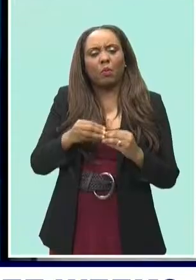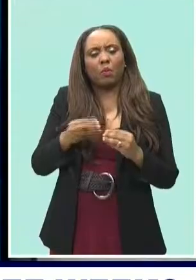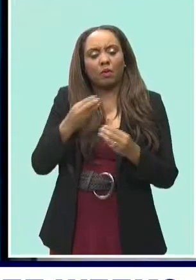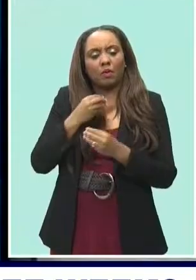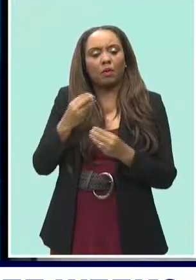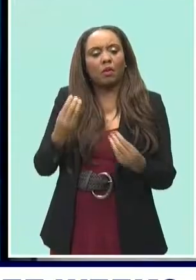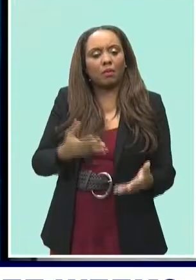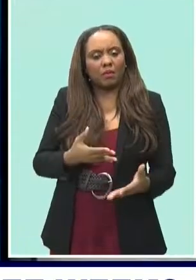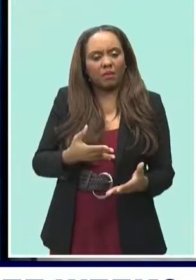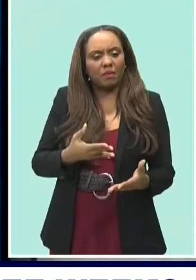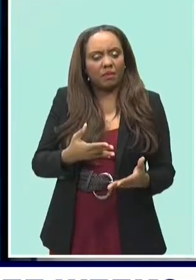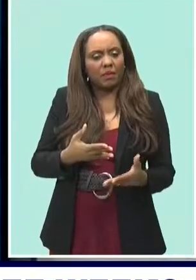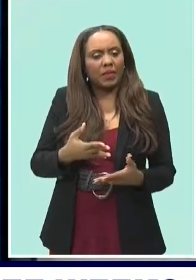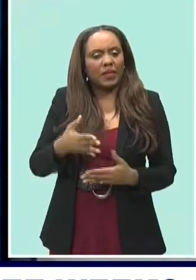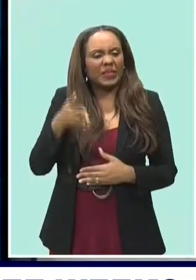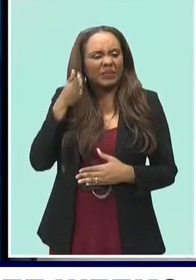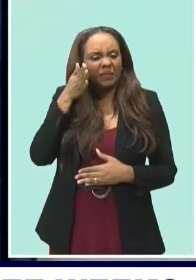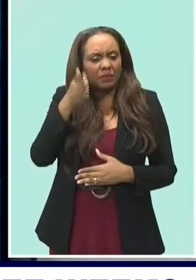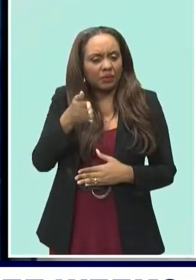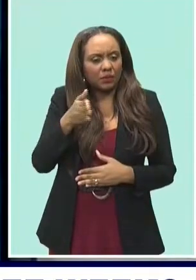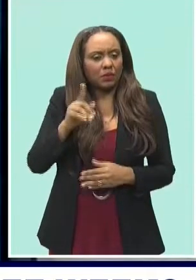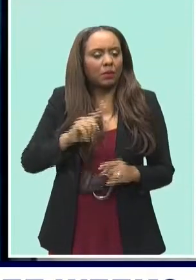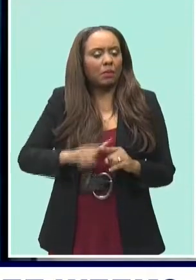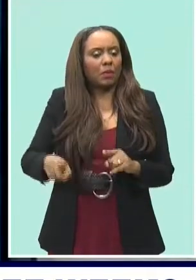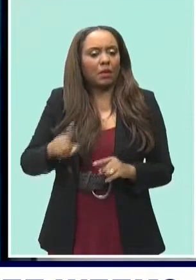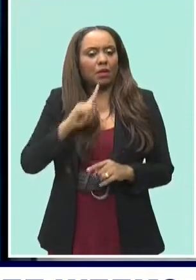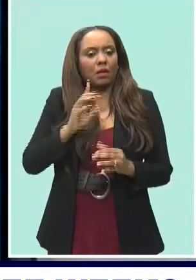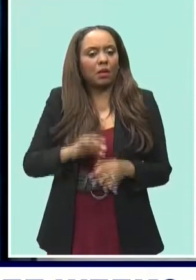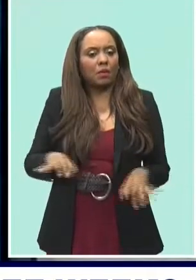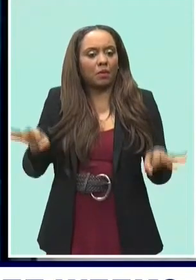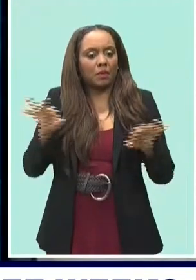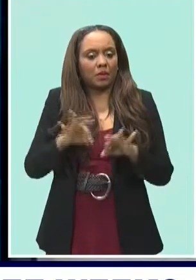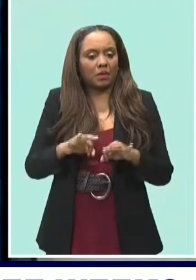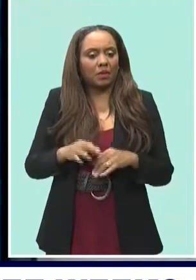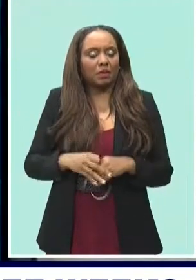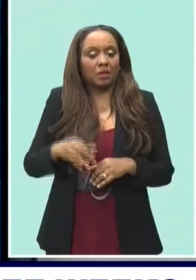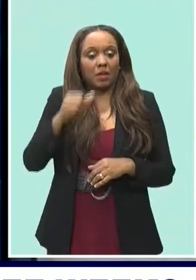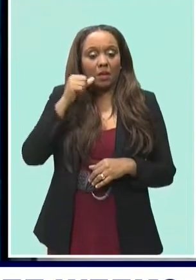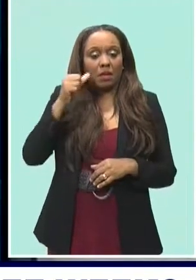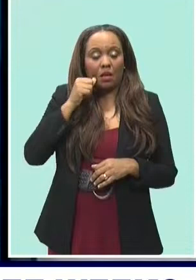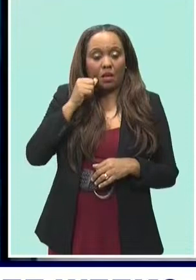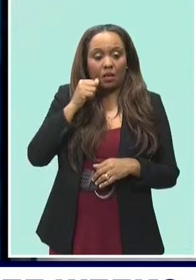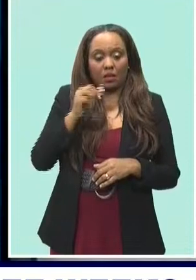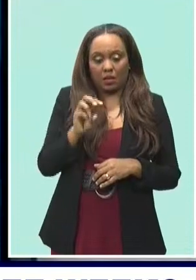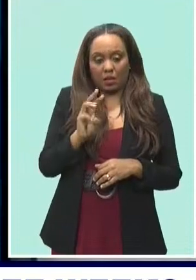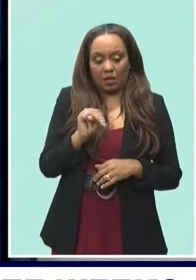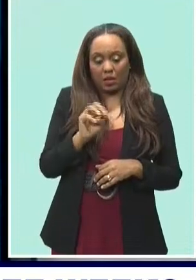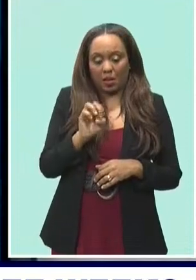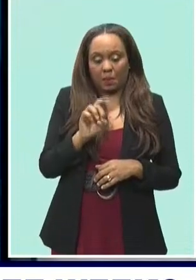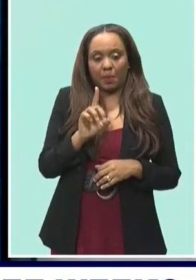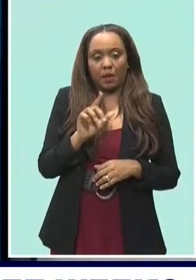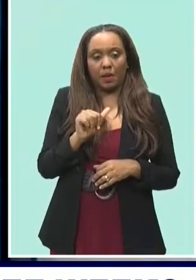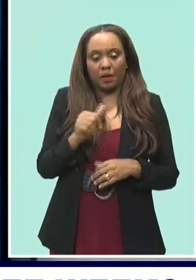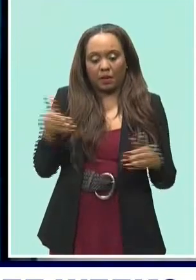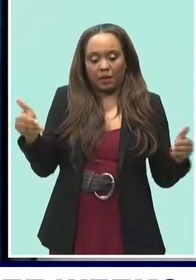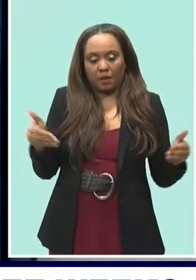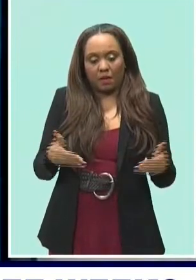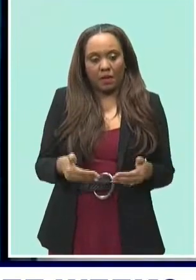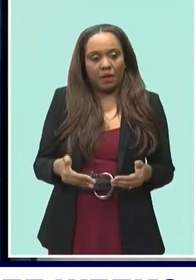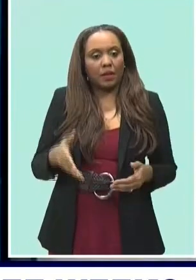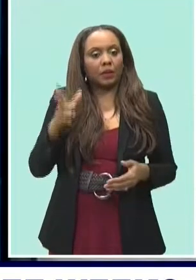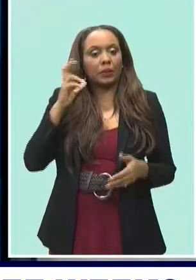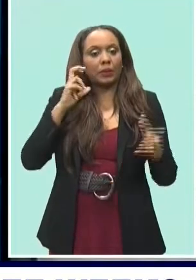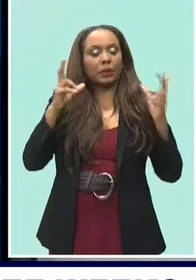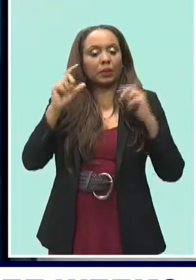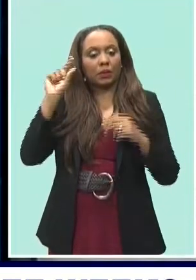in the weeks ahead, but it has become necessary. Speaking during yesterday's post-cabinet media briefing, he says the last time the customs